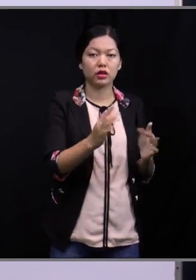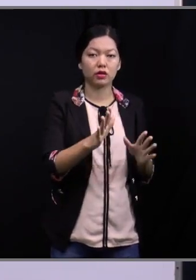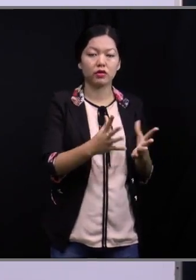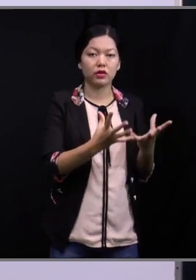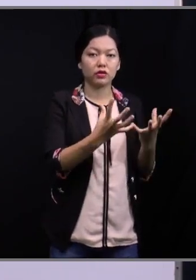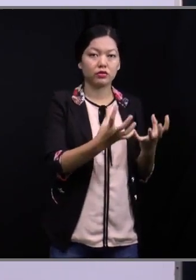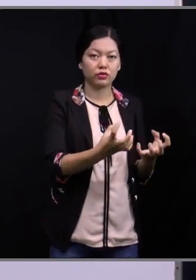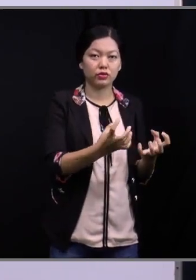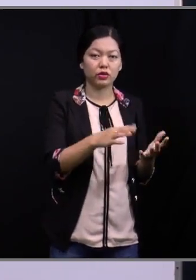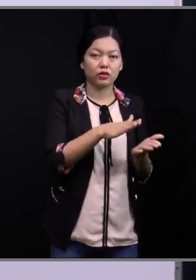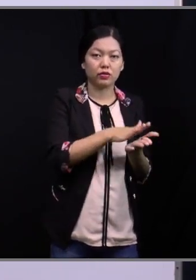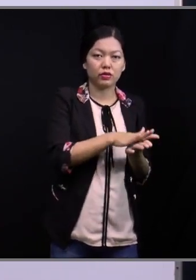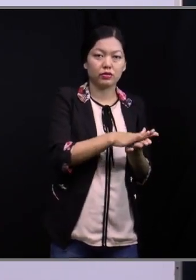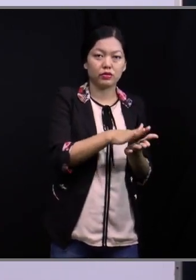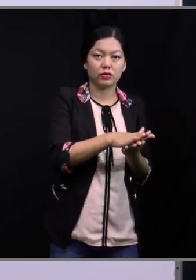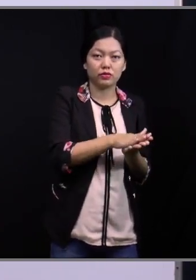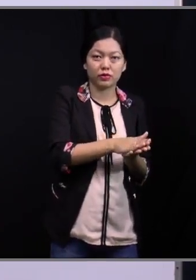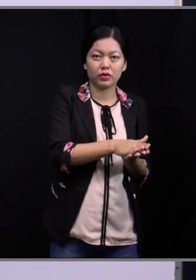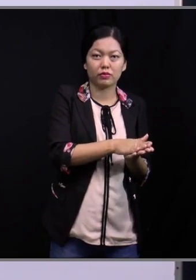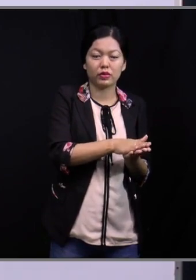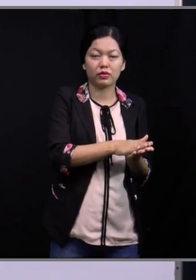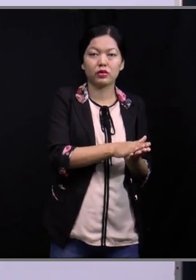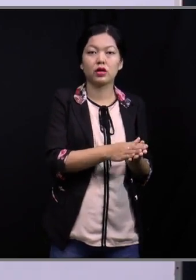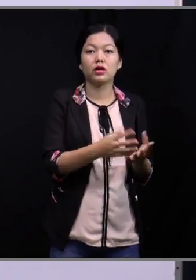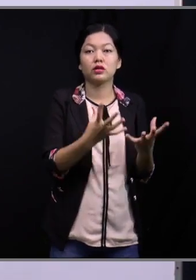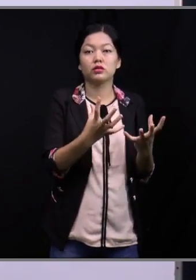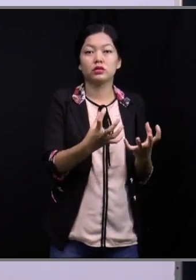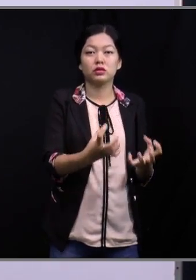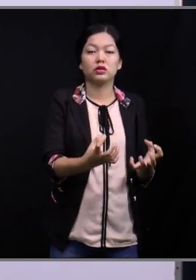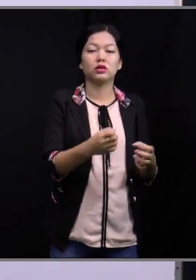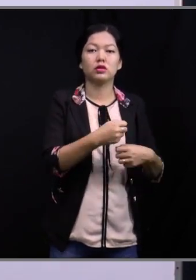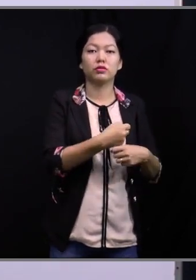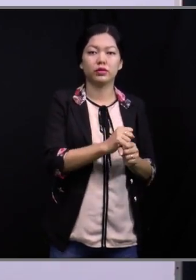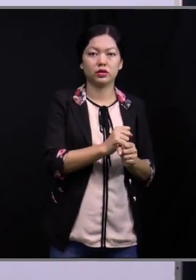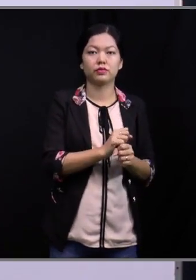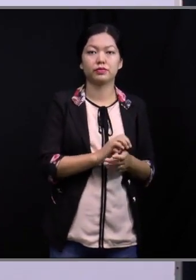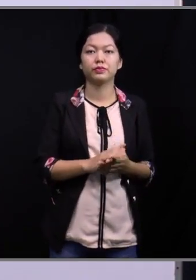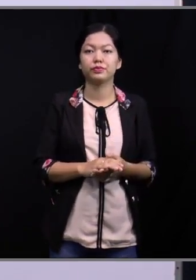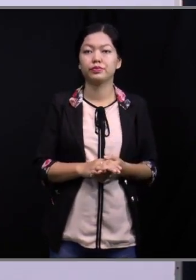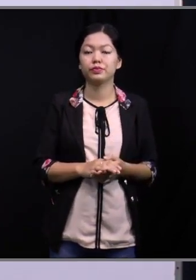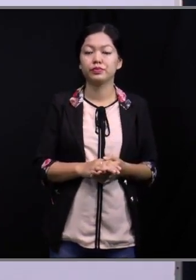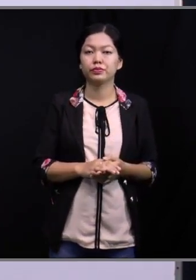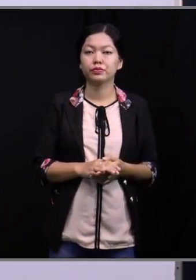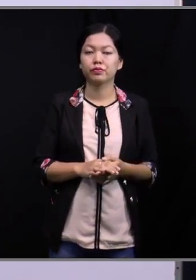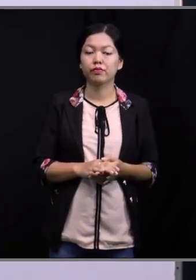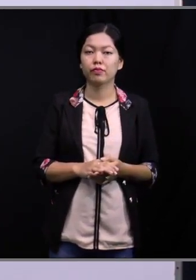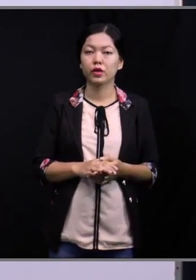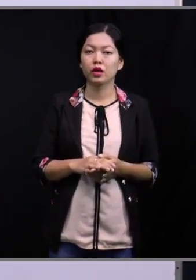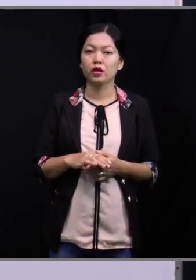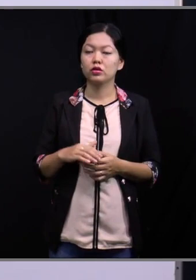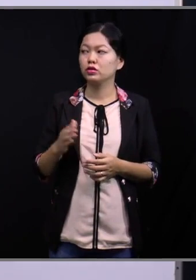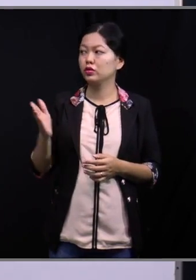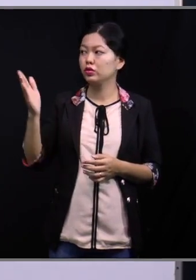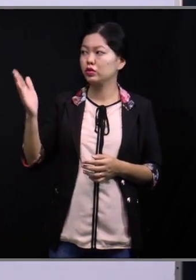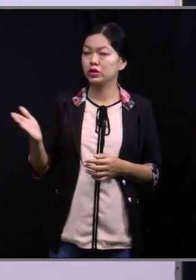placed, and preserved on herbarium sheets. So what we usually, or what a taxonomist usually do is that the plant material